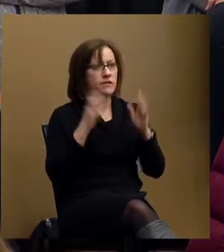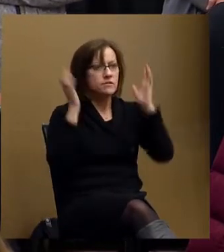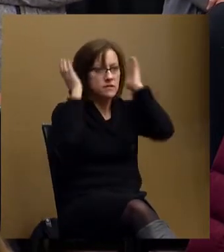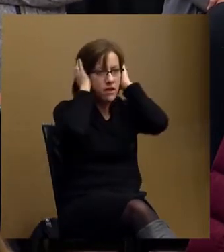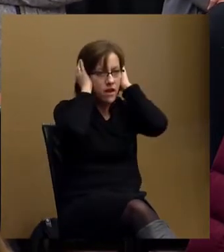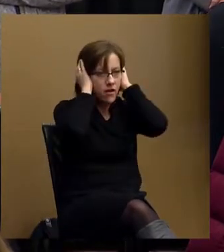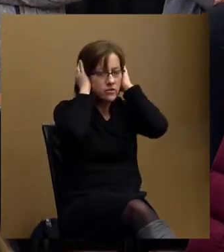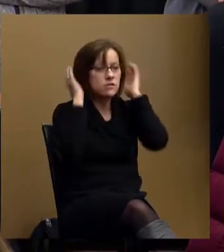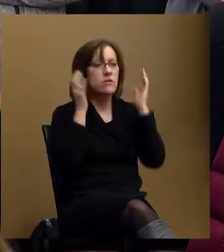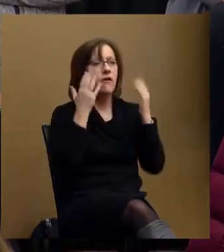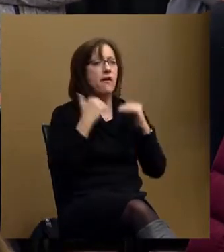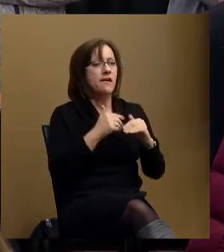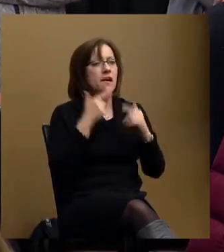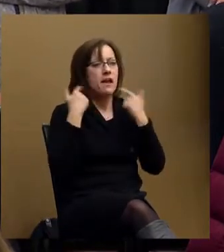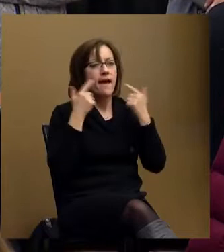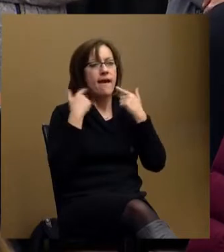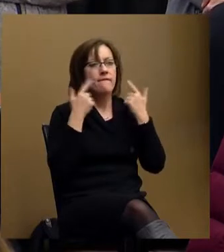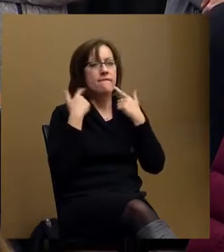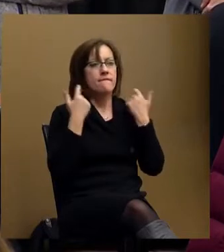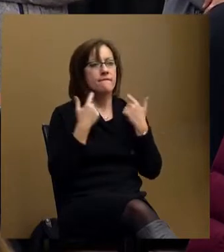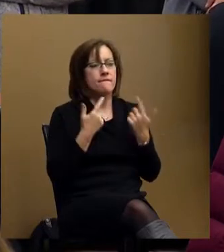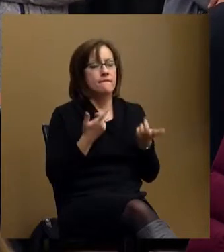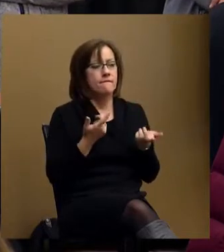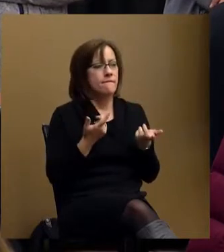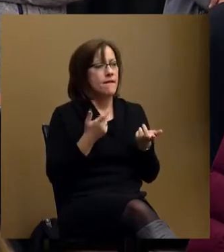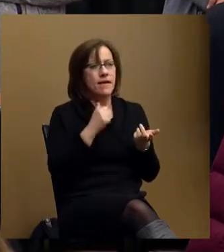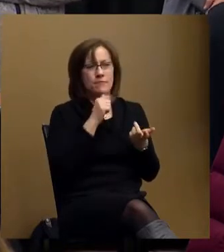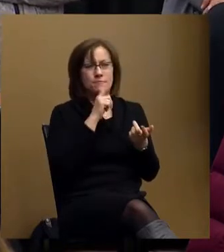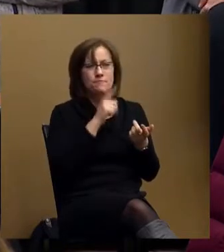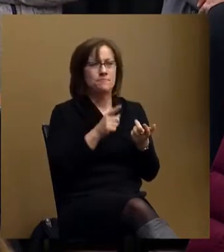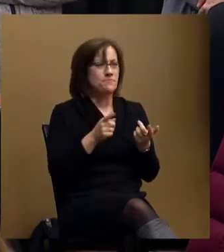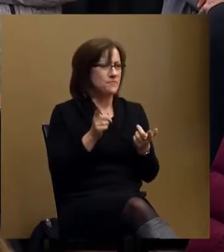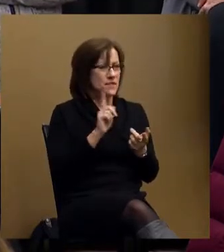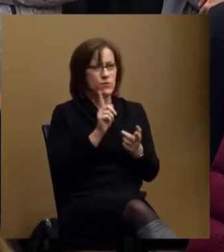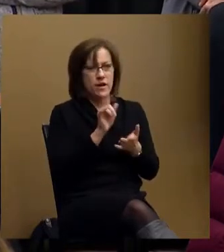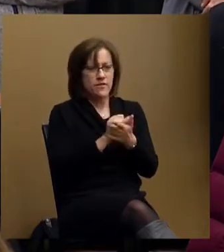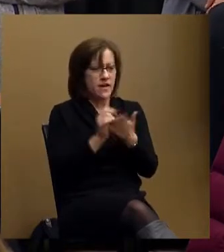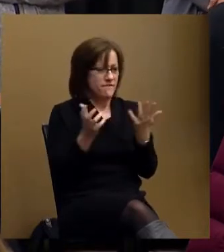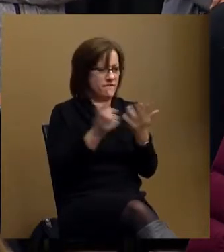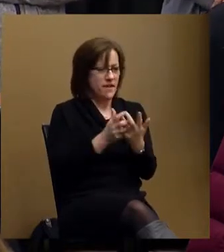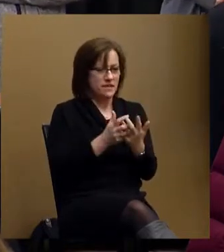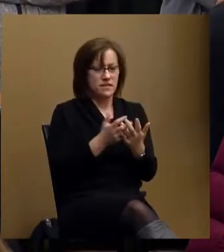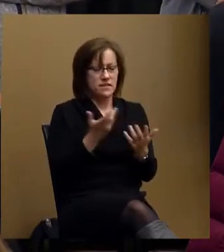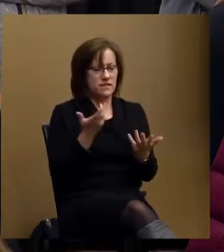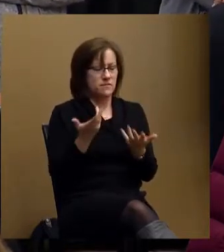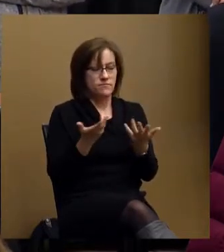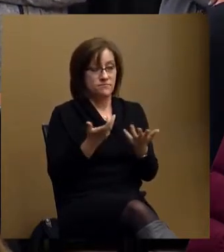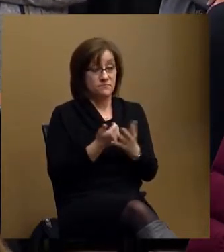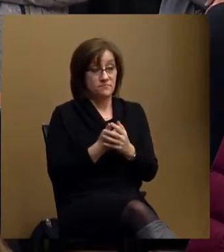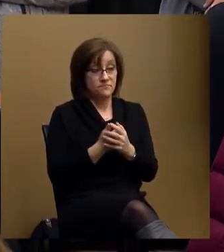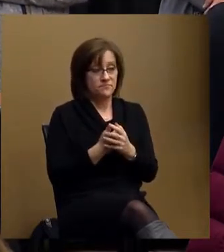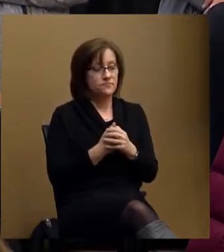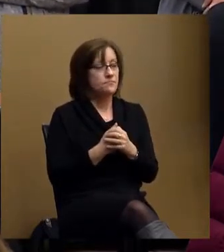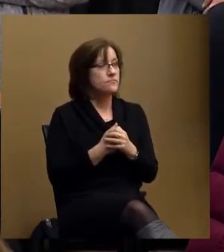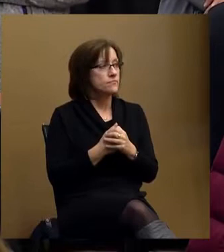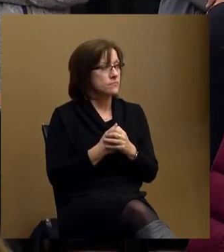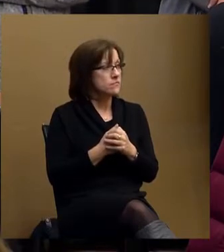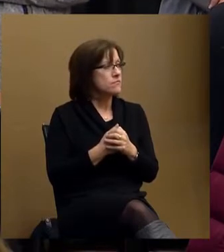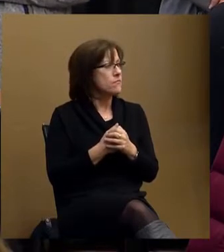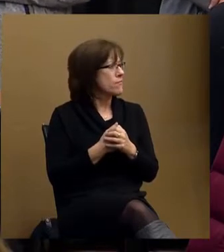laughter. That's the I'm not quite sure where it fits components. So I forgot to